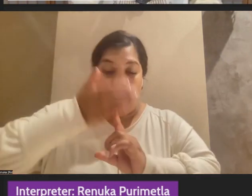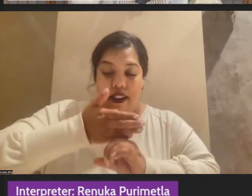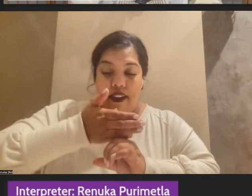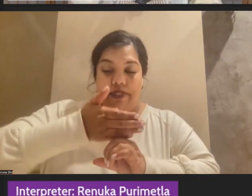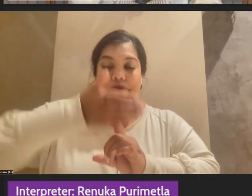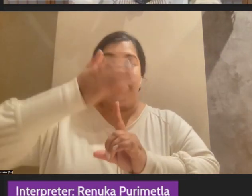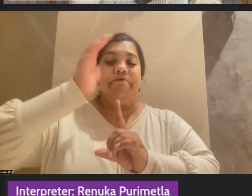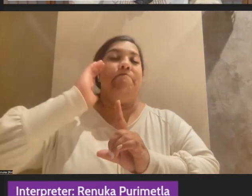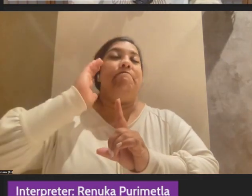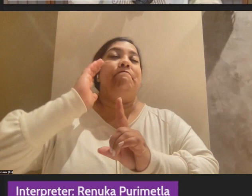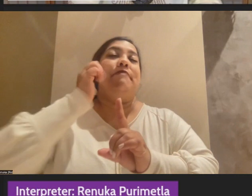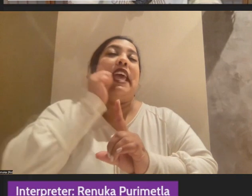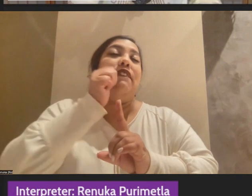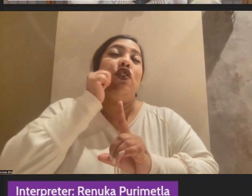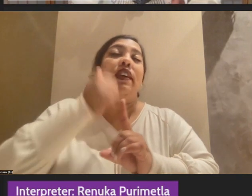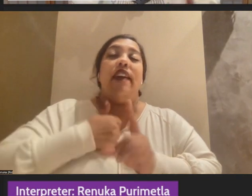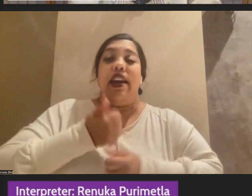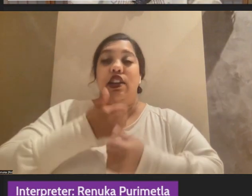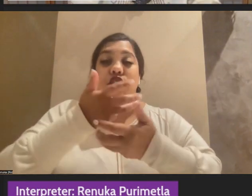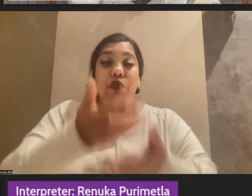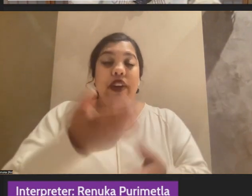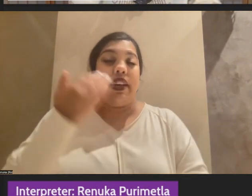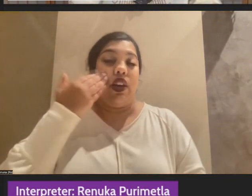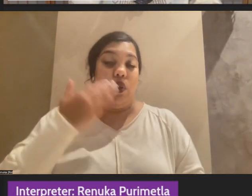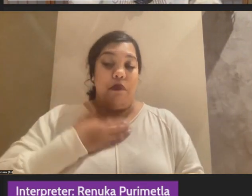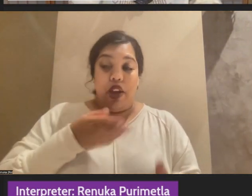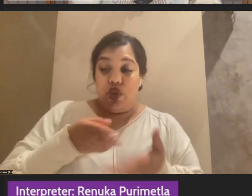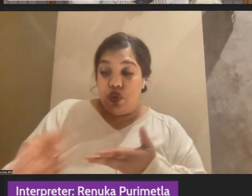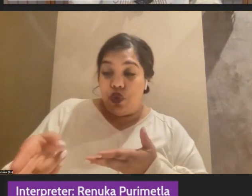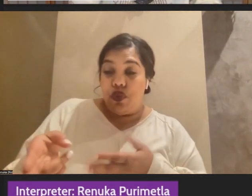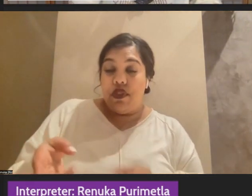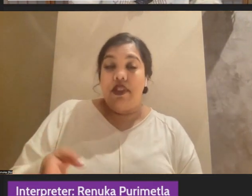my daily expression. And I know that what is true for me is true for everyone watching.